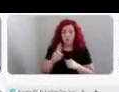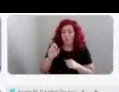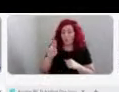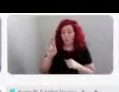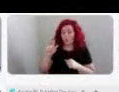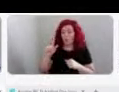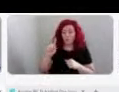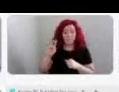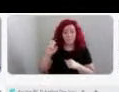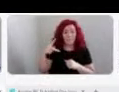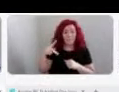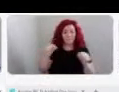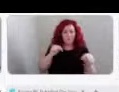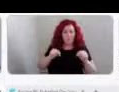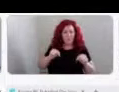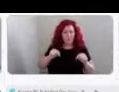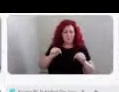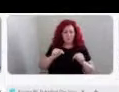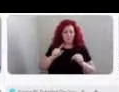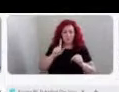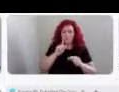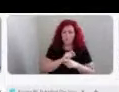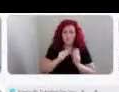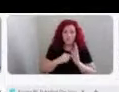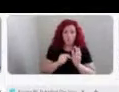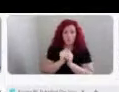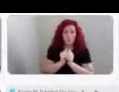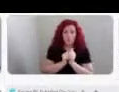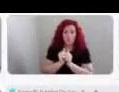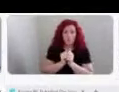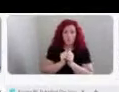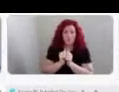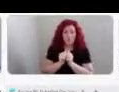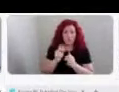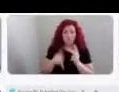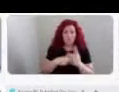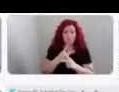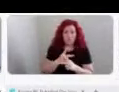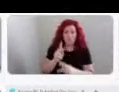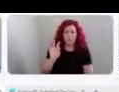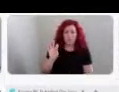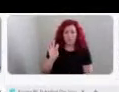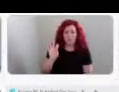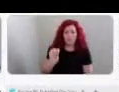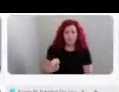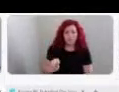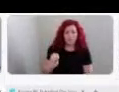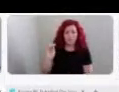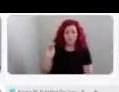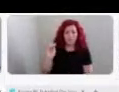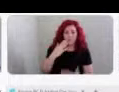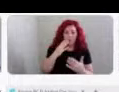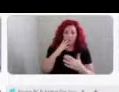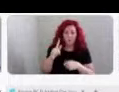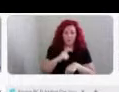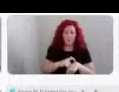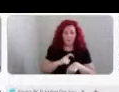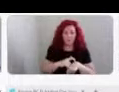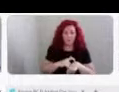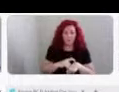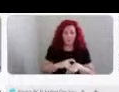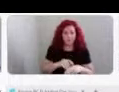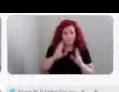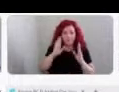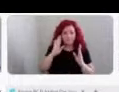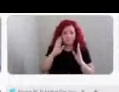think you need to go back to that really shows competitiveness is version 9.0 i thank you for your time listen